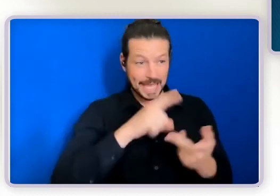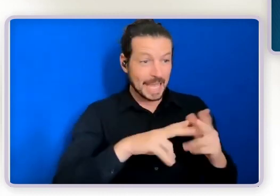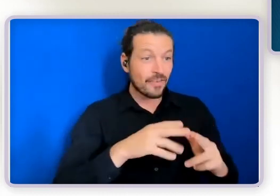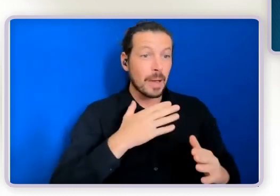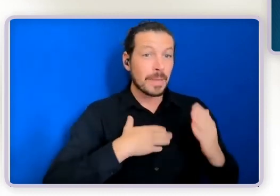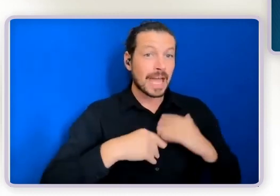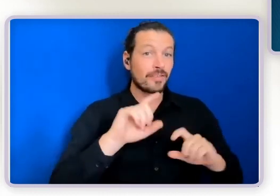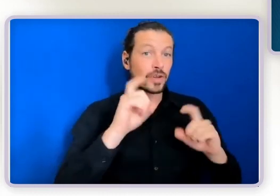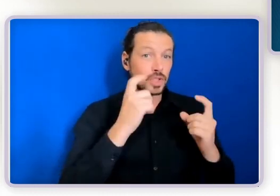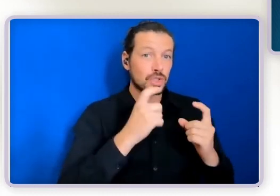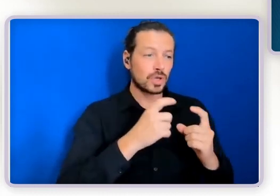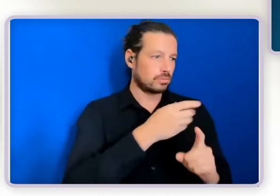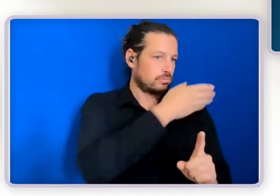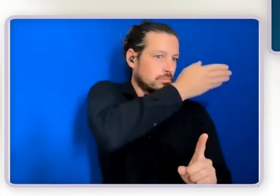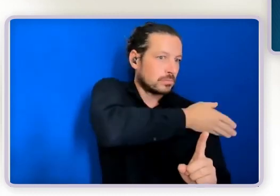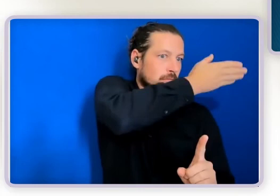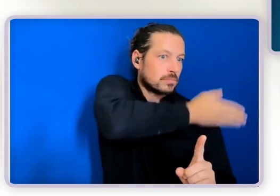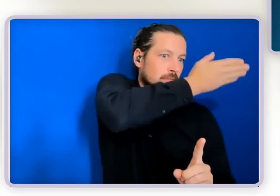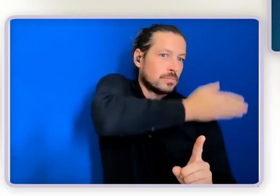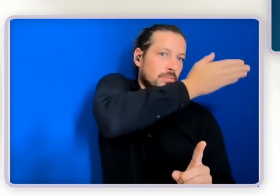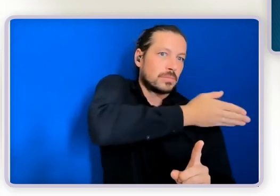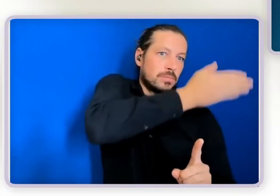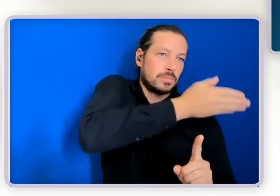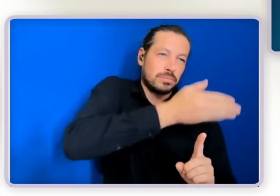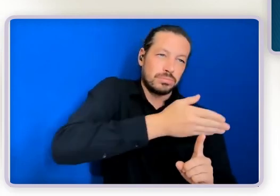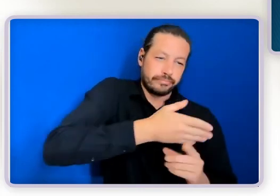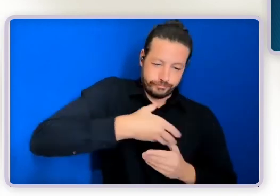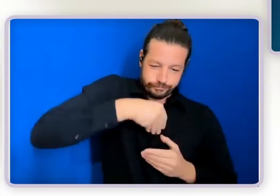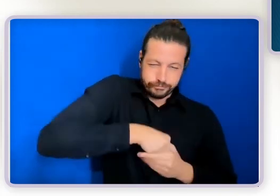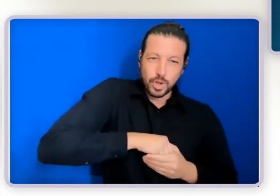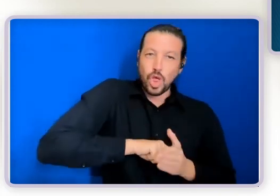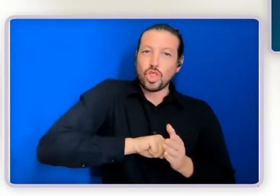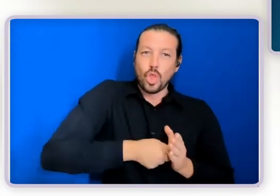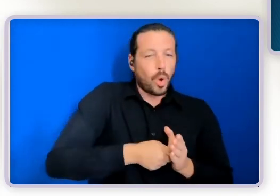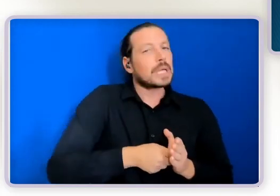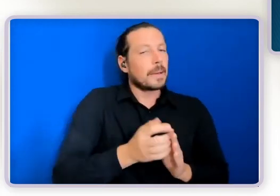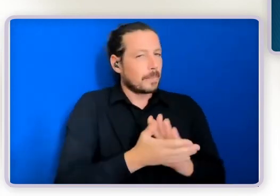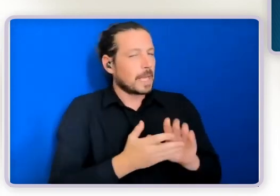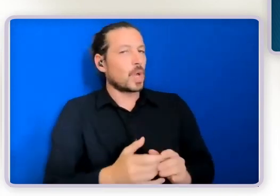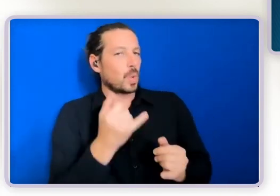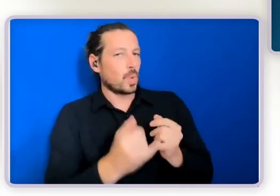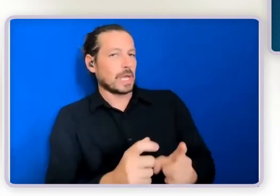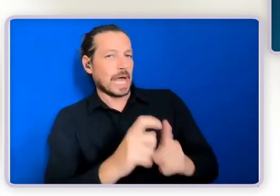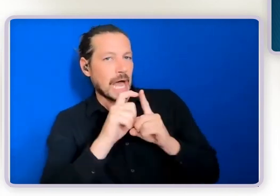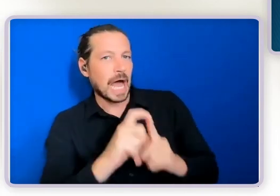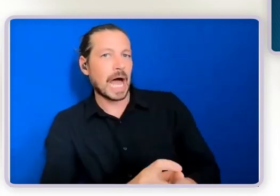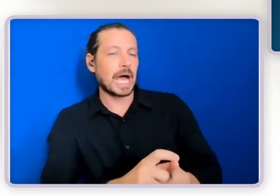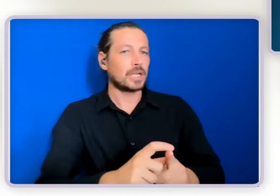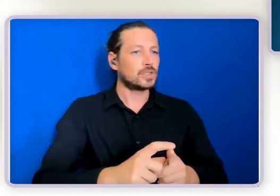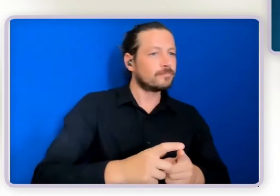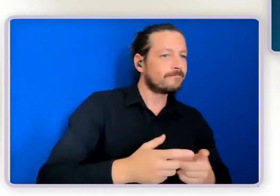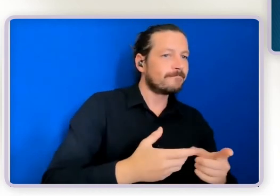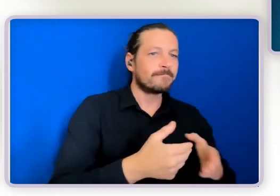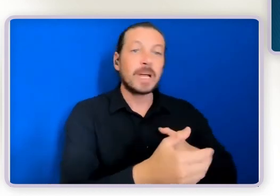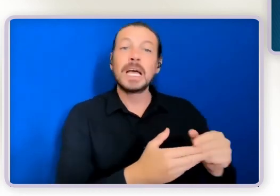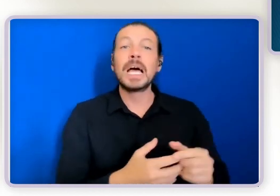address. And a lot of people with disabilities are having these behaviours for years because